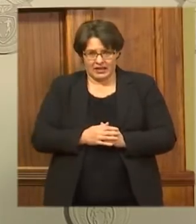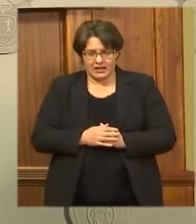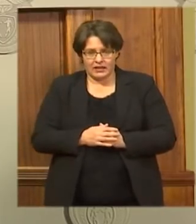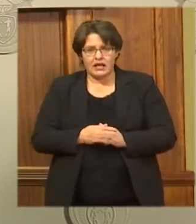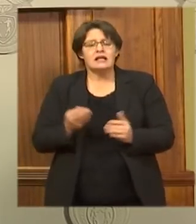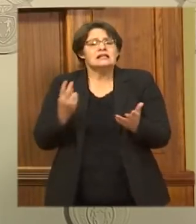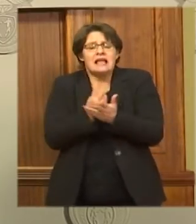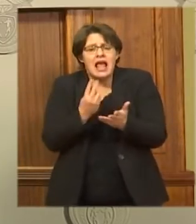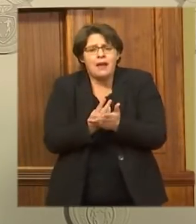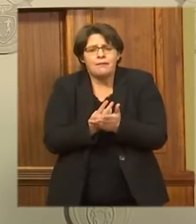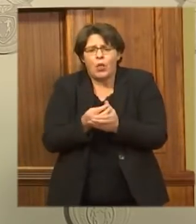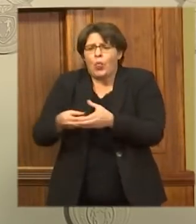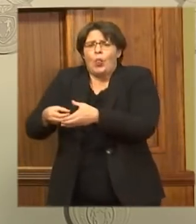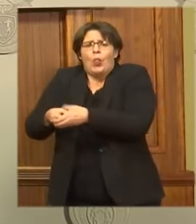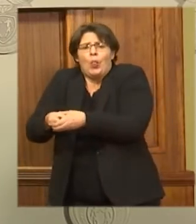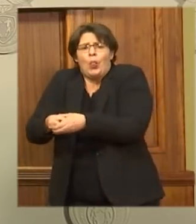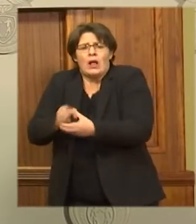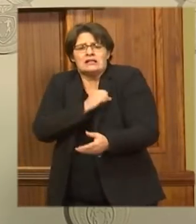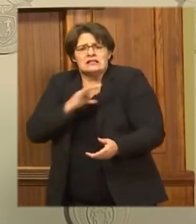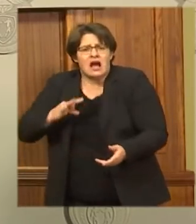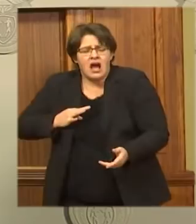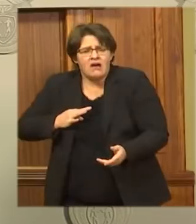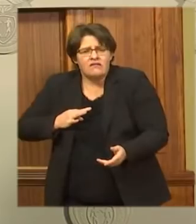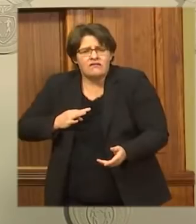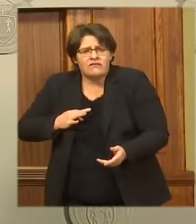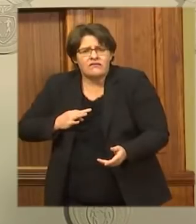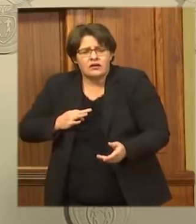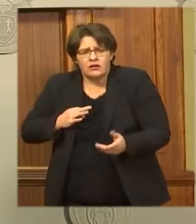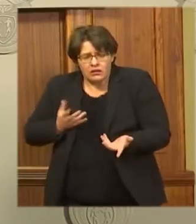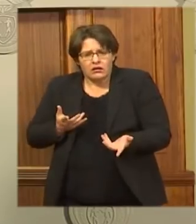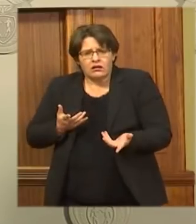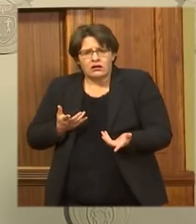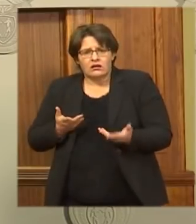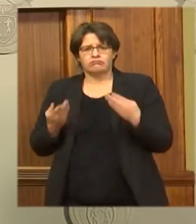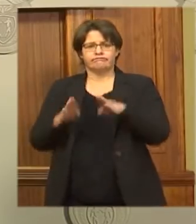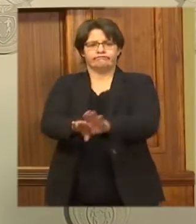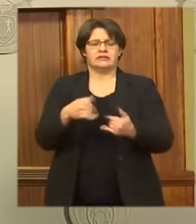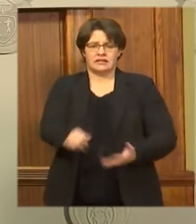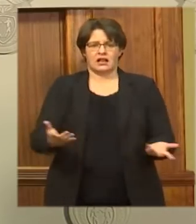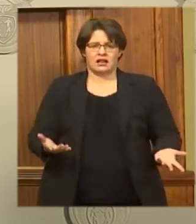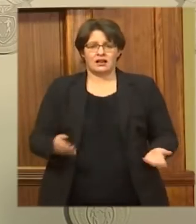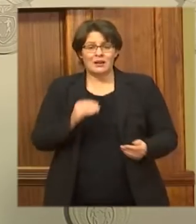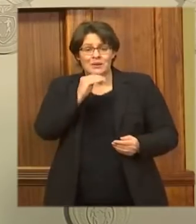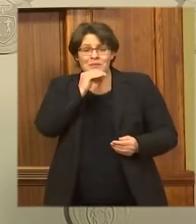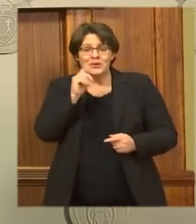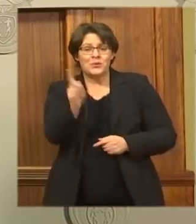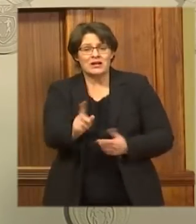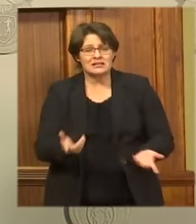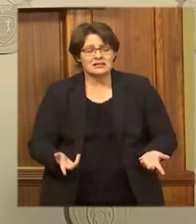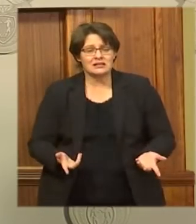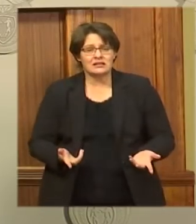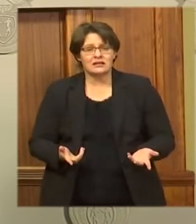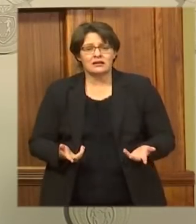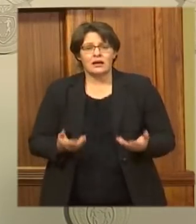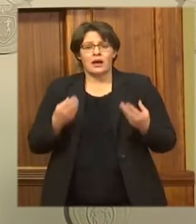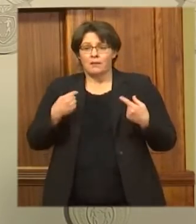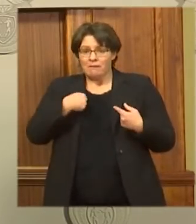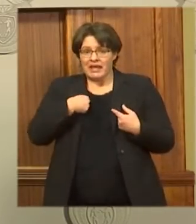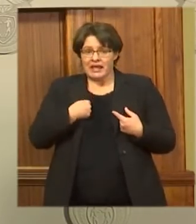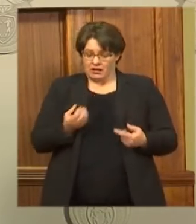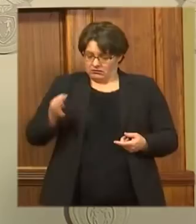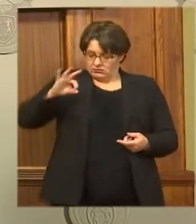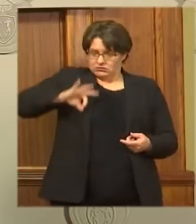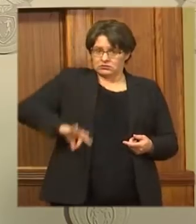companies with just a handful of employees. This means that there are businesses that have not